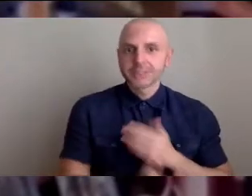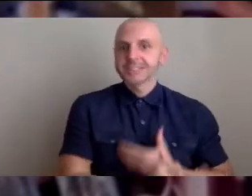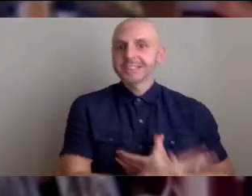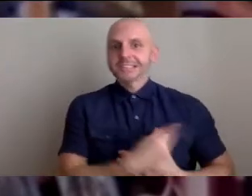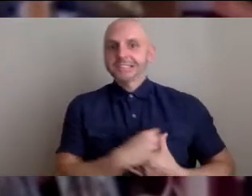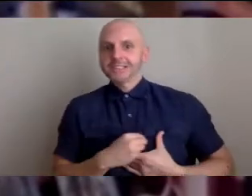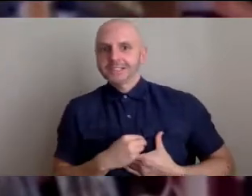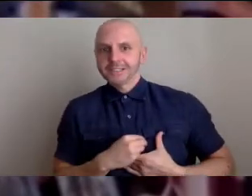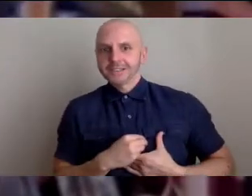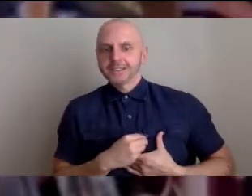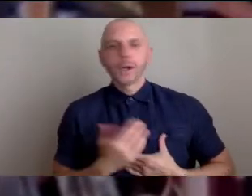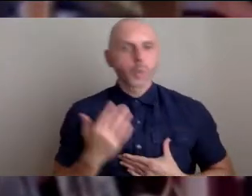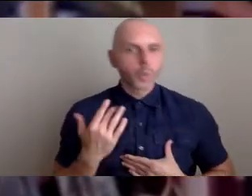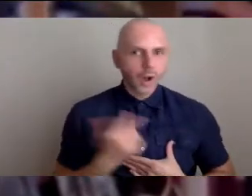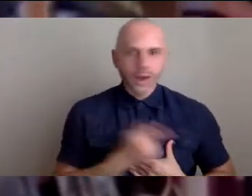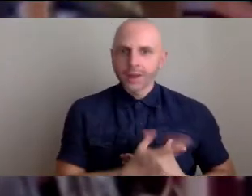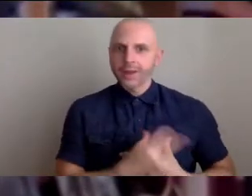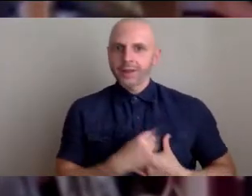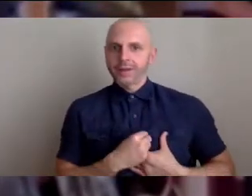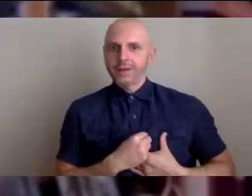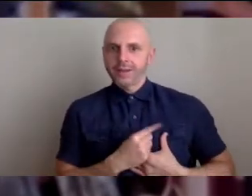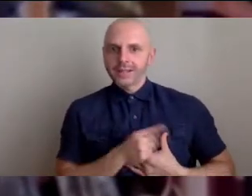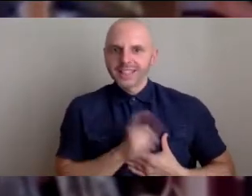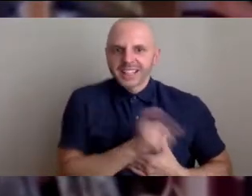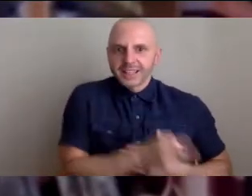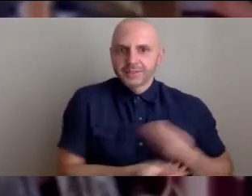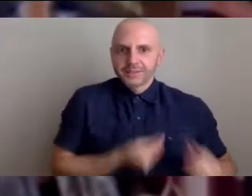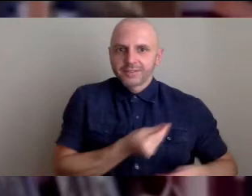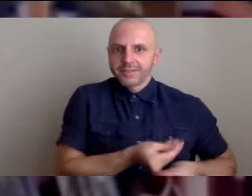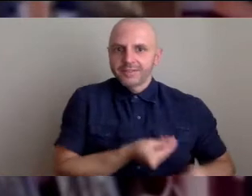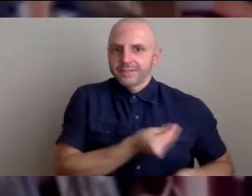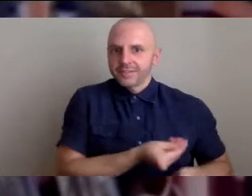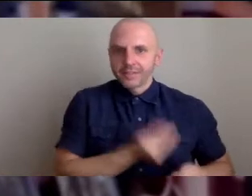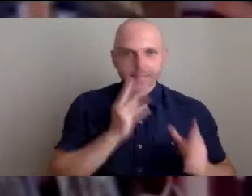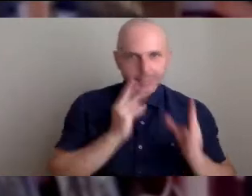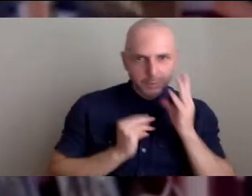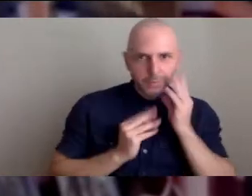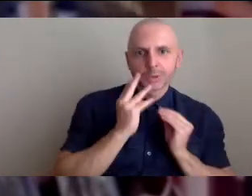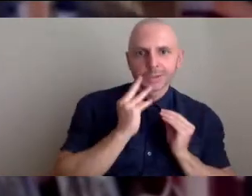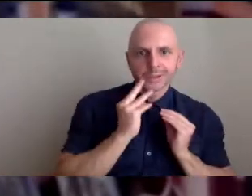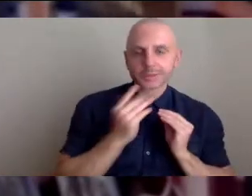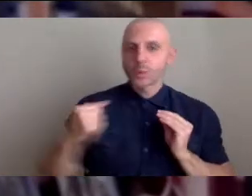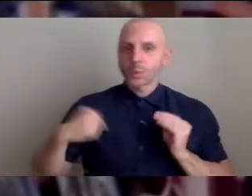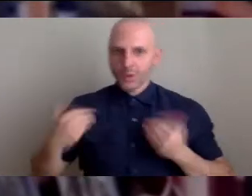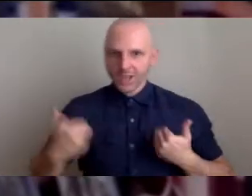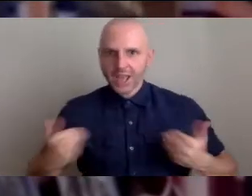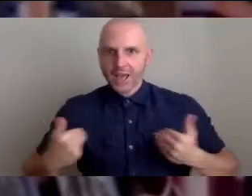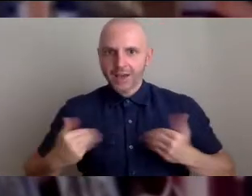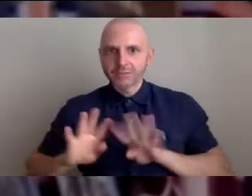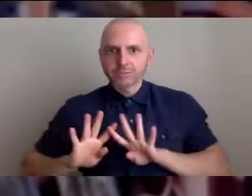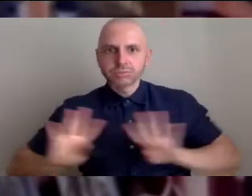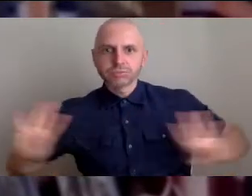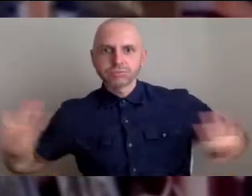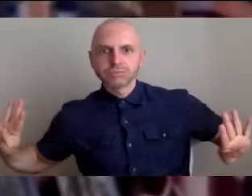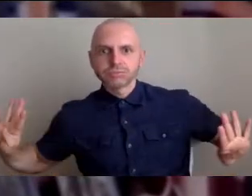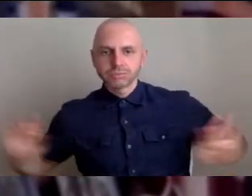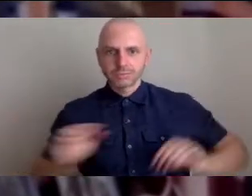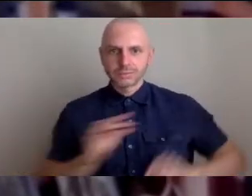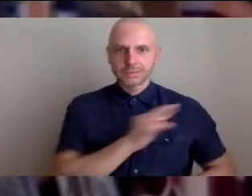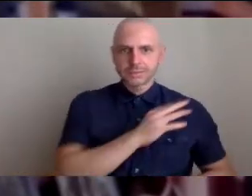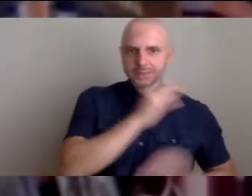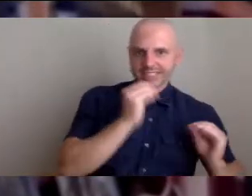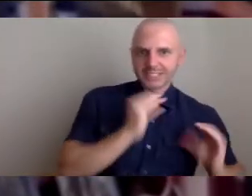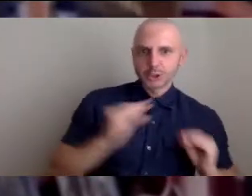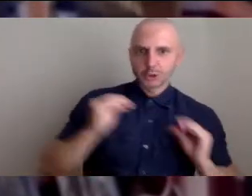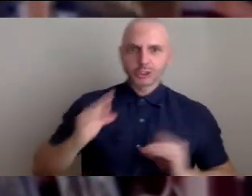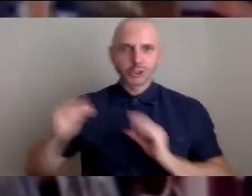experience. In closing, I really would be remiss if I didn't mention that Steve Sigurdsson, who was a graduate